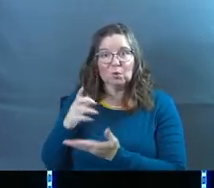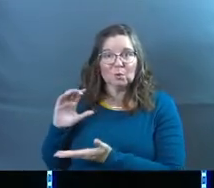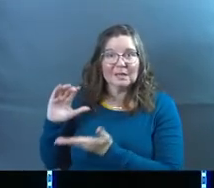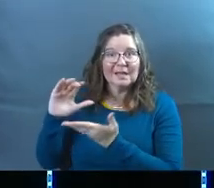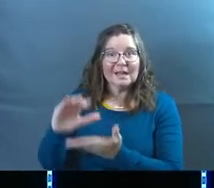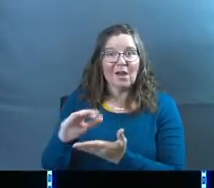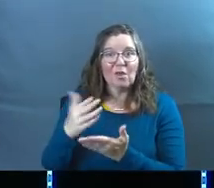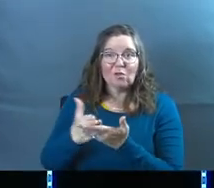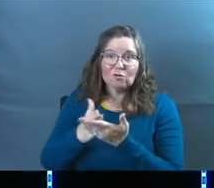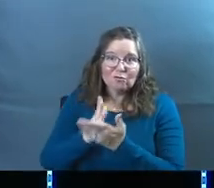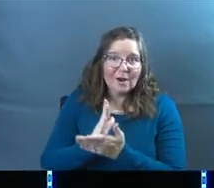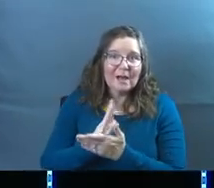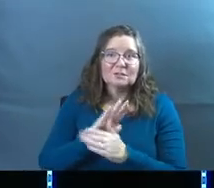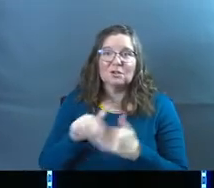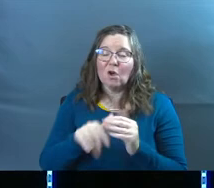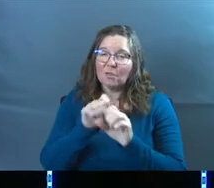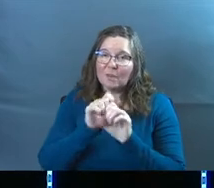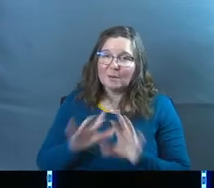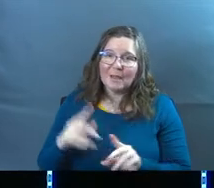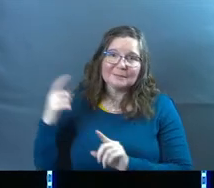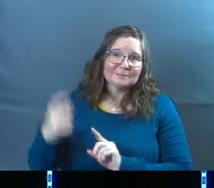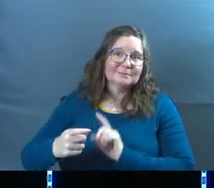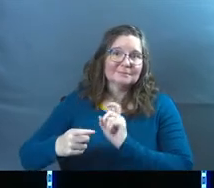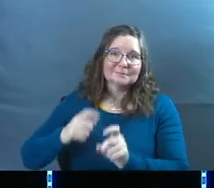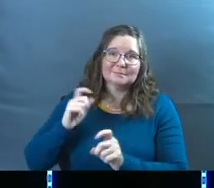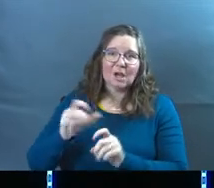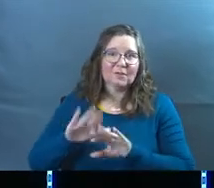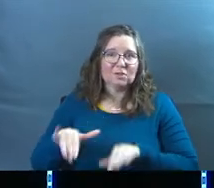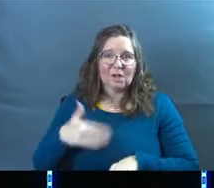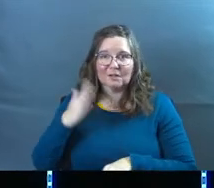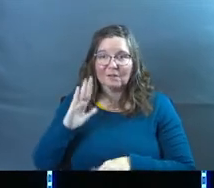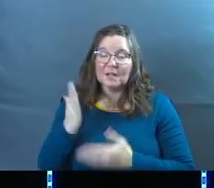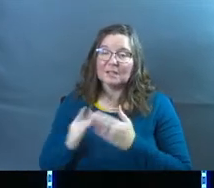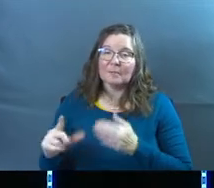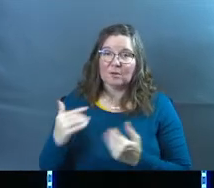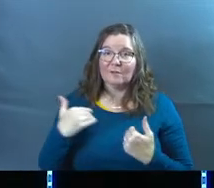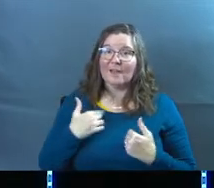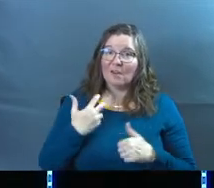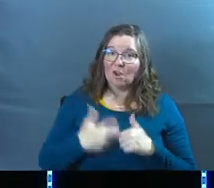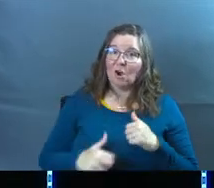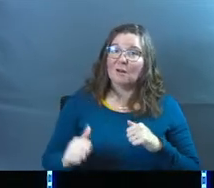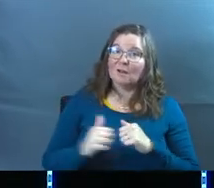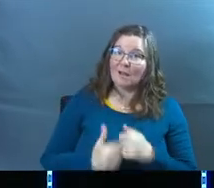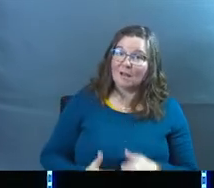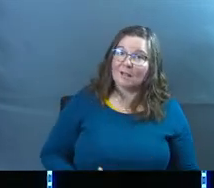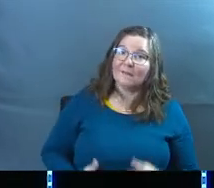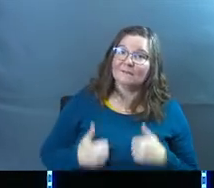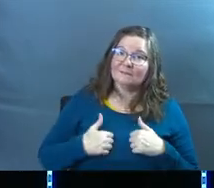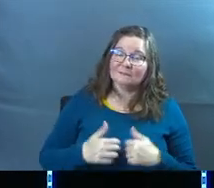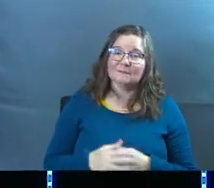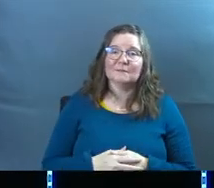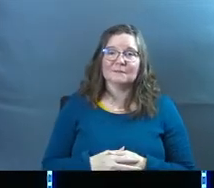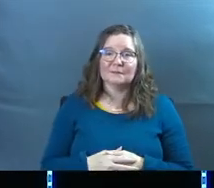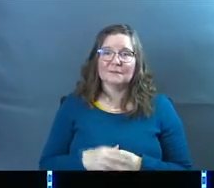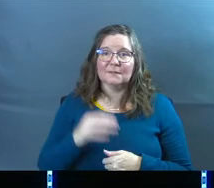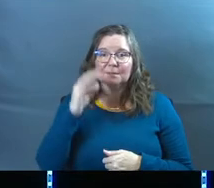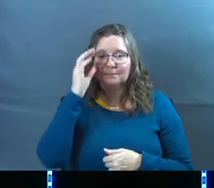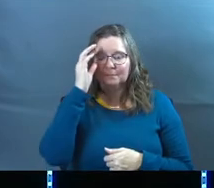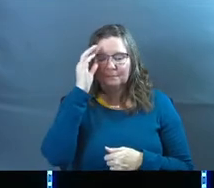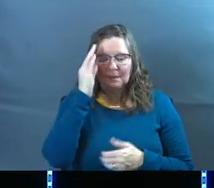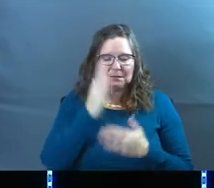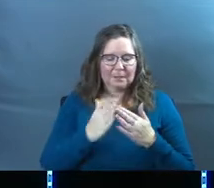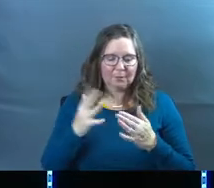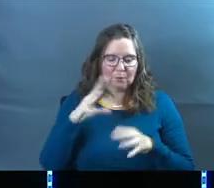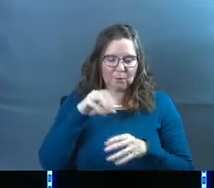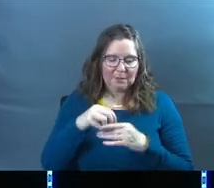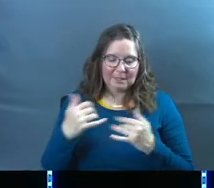the rights and all the blessings of a child of God. And some of you have had a hard knock life. And some of you are in